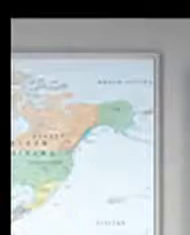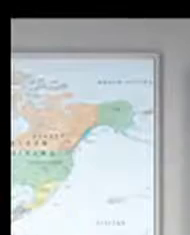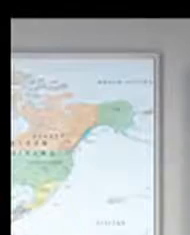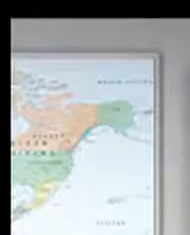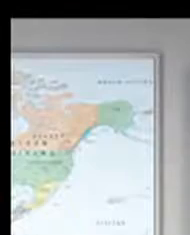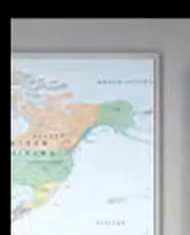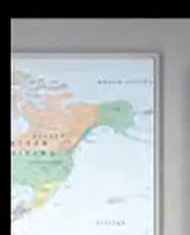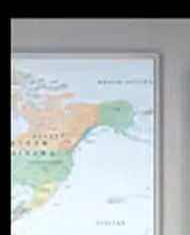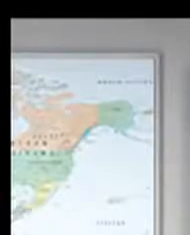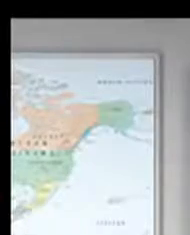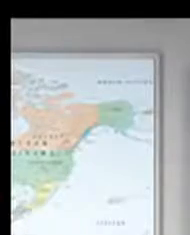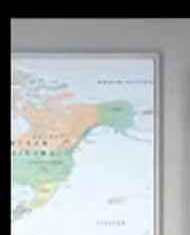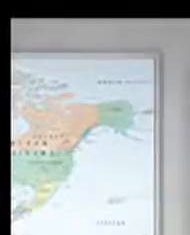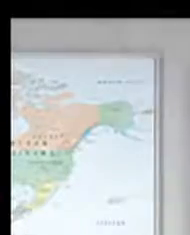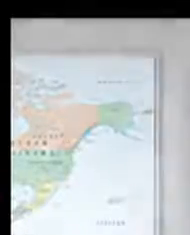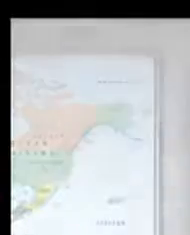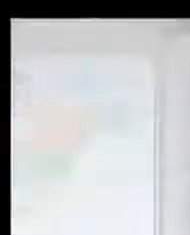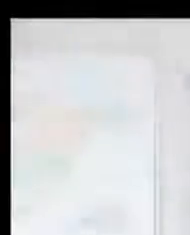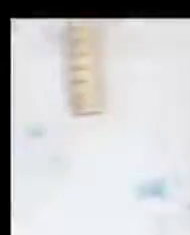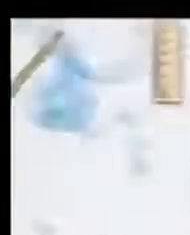bye!